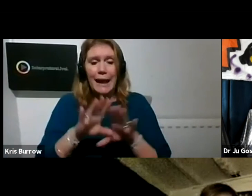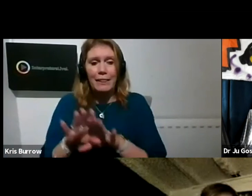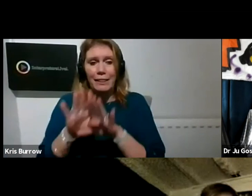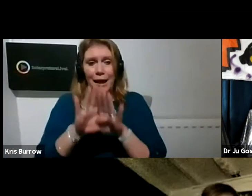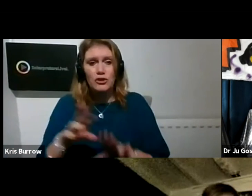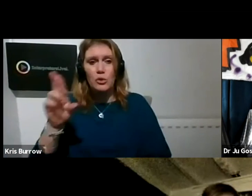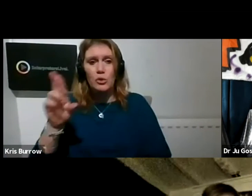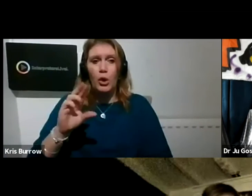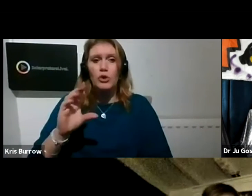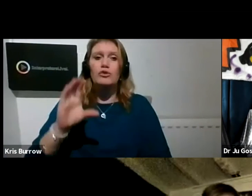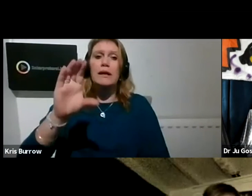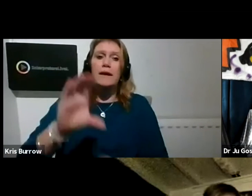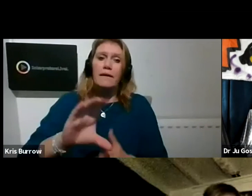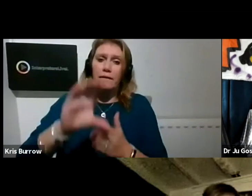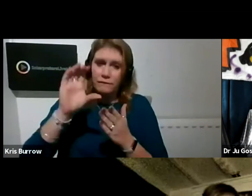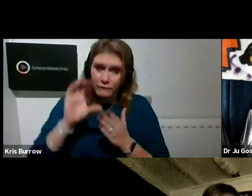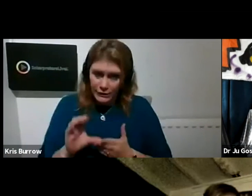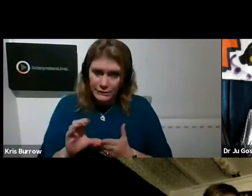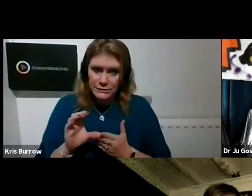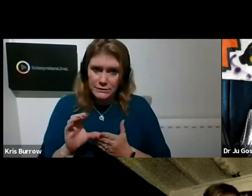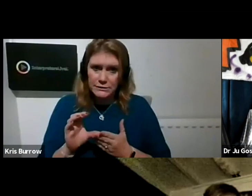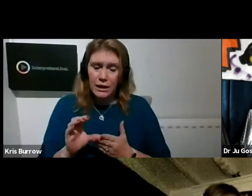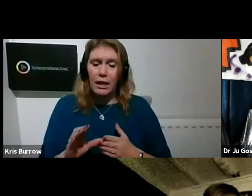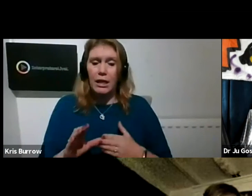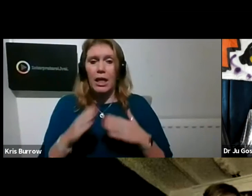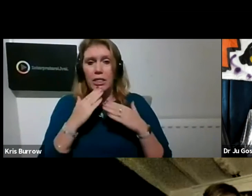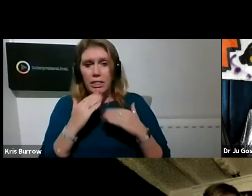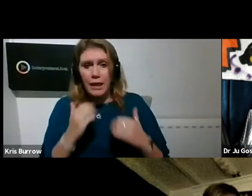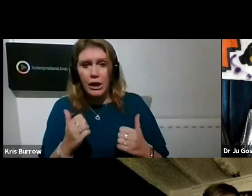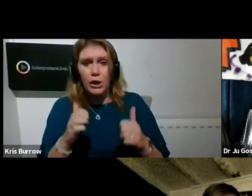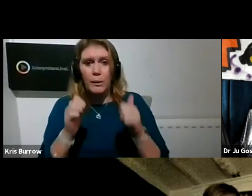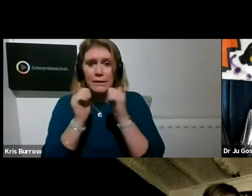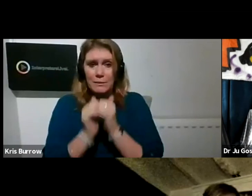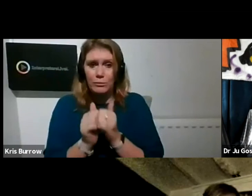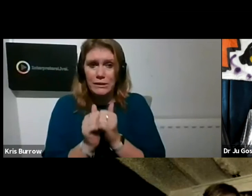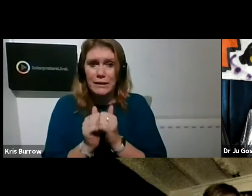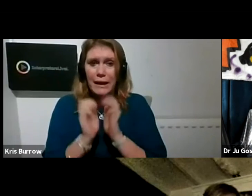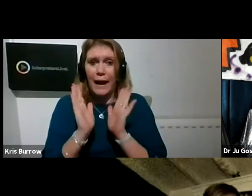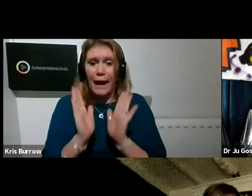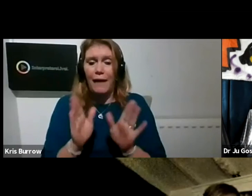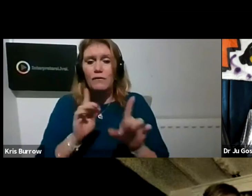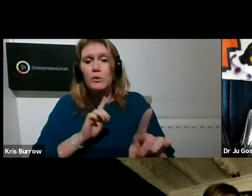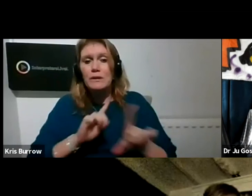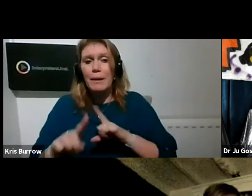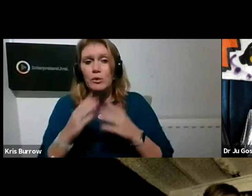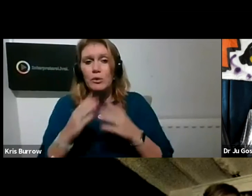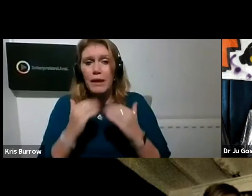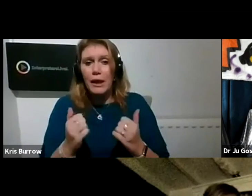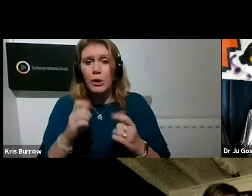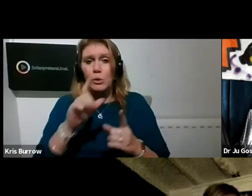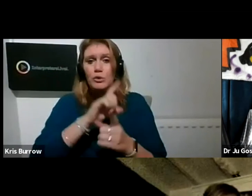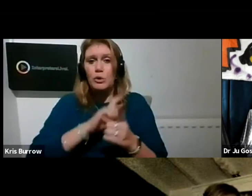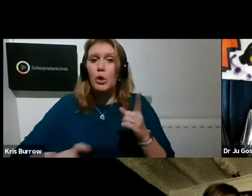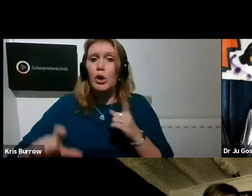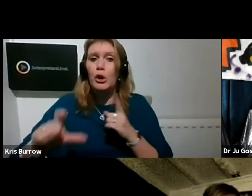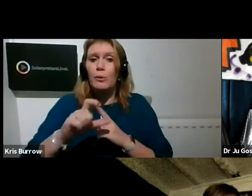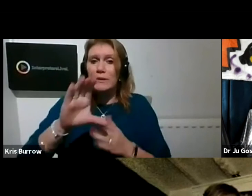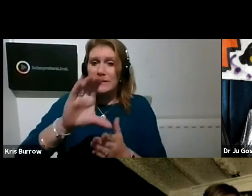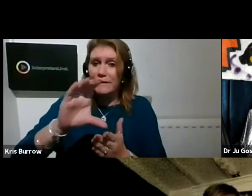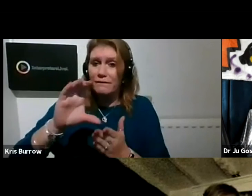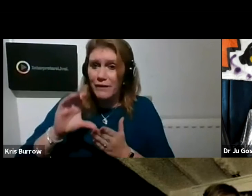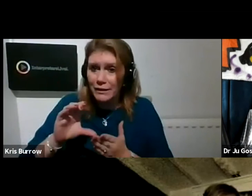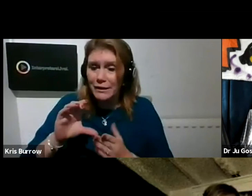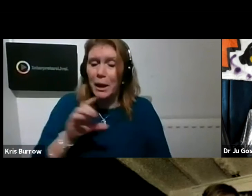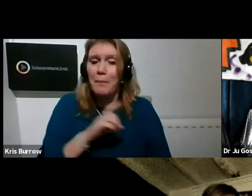funding, which as always is much appreciated. And I have to give a special thank you to the Community Fund because unlike the